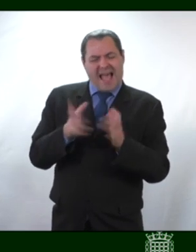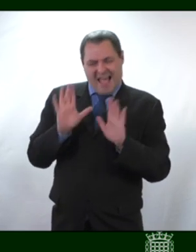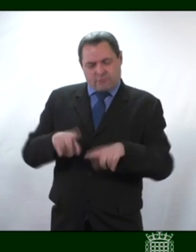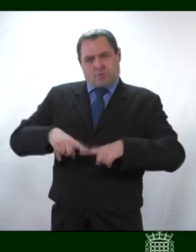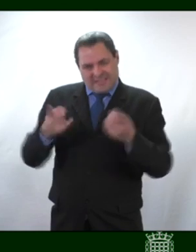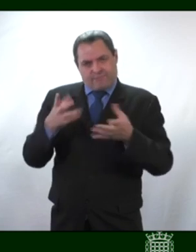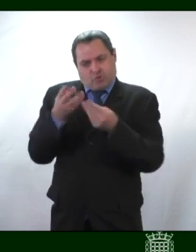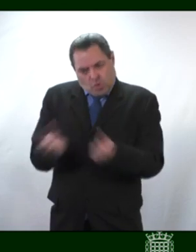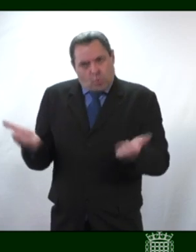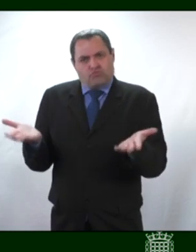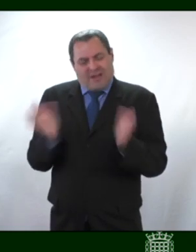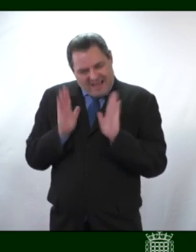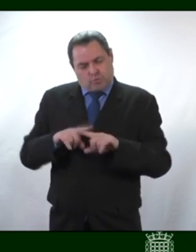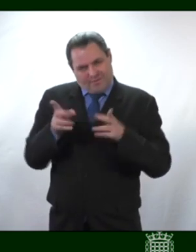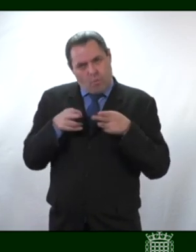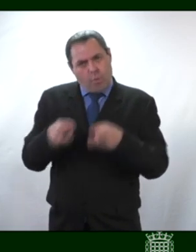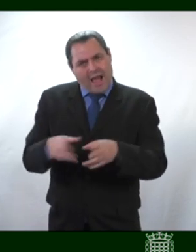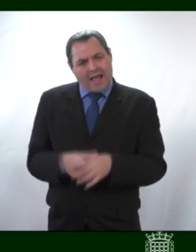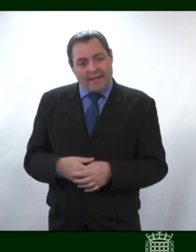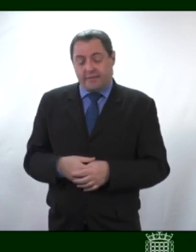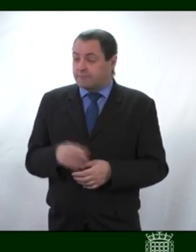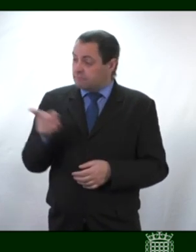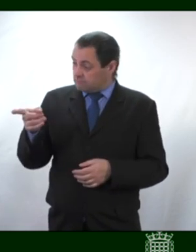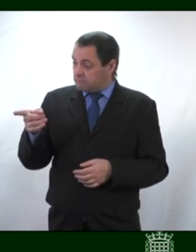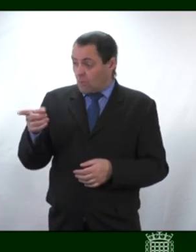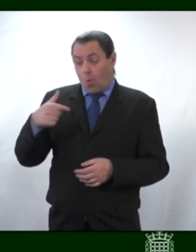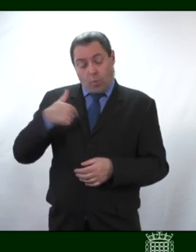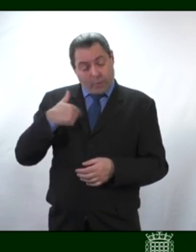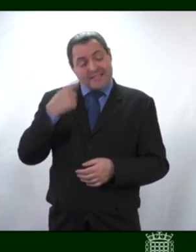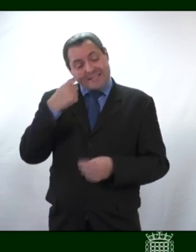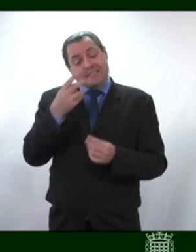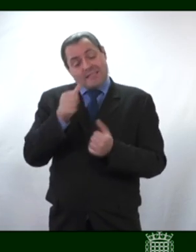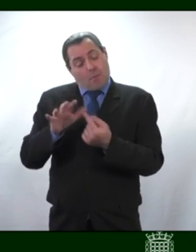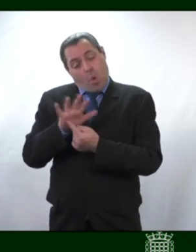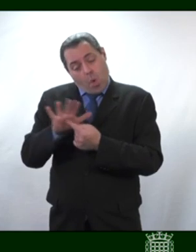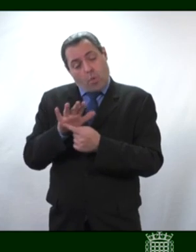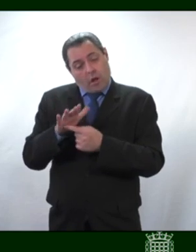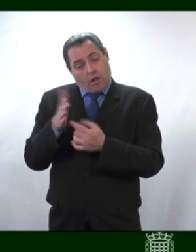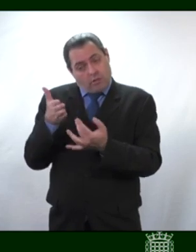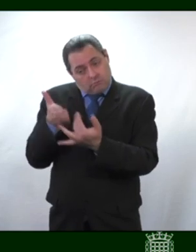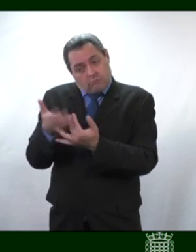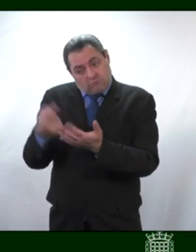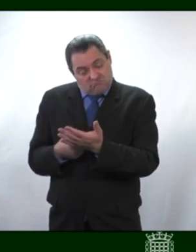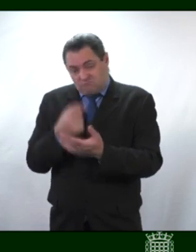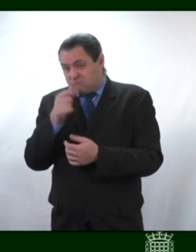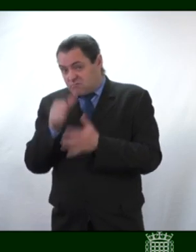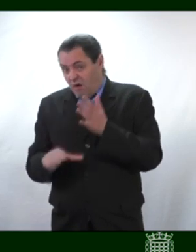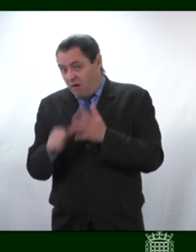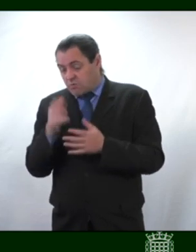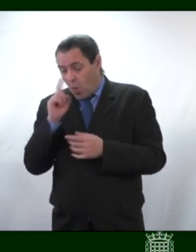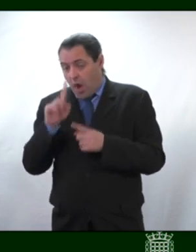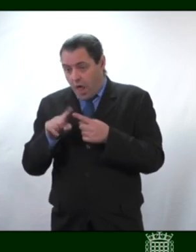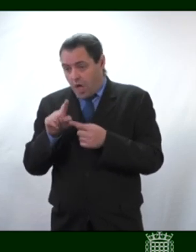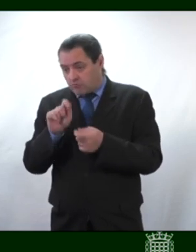starting to see some of the local action that we've already taken just starting potentially to work. And we have seen